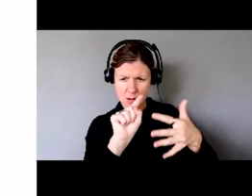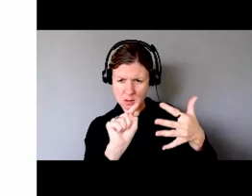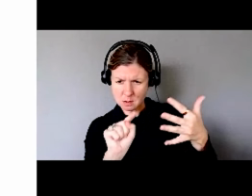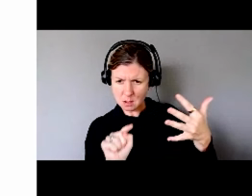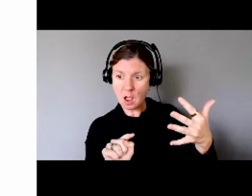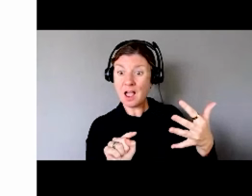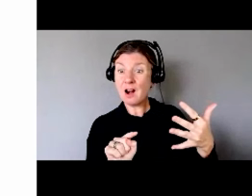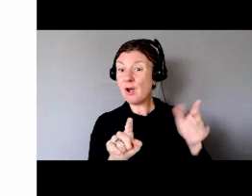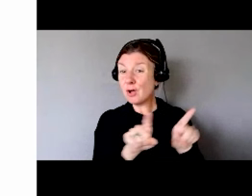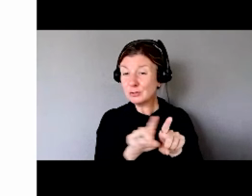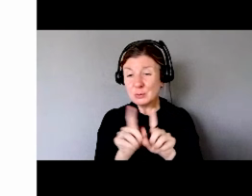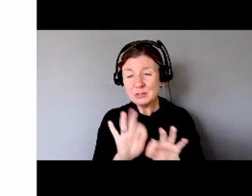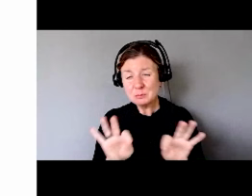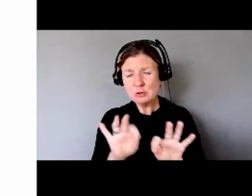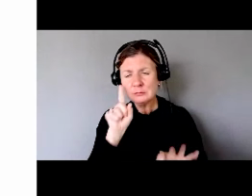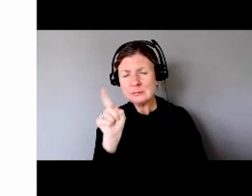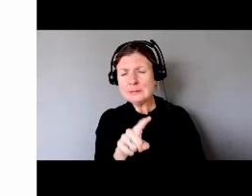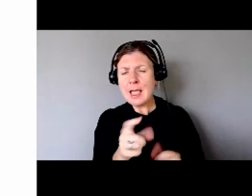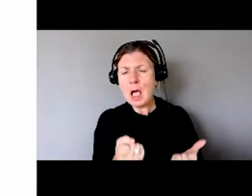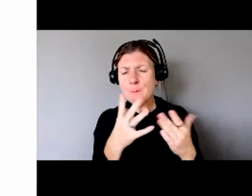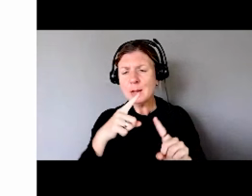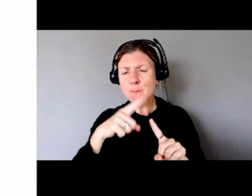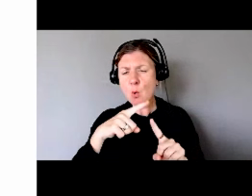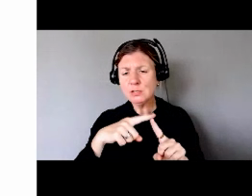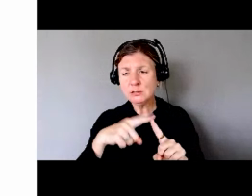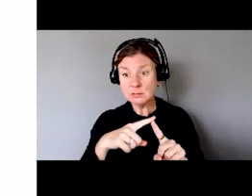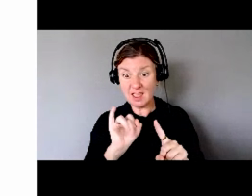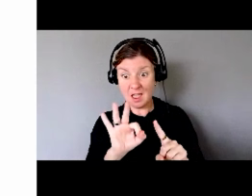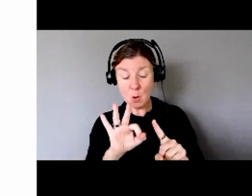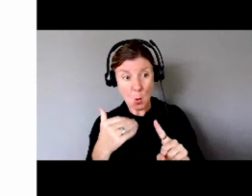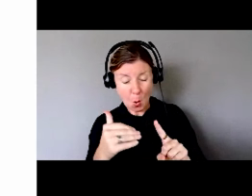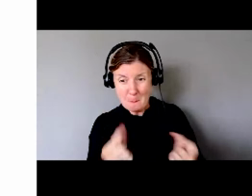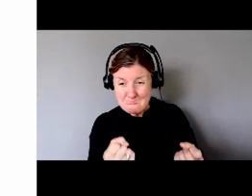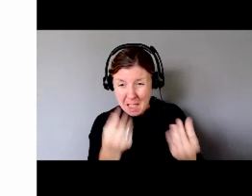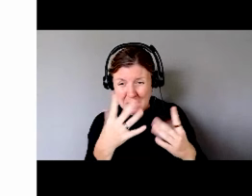each section. The more points, the more detailed your answer to the question should be.